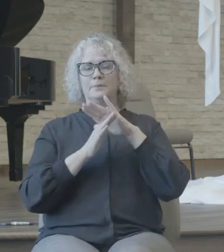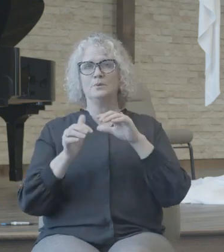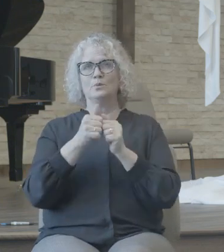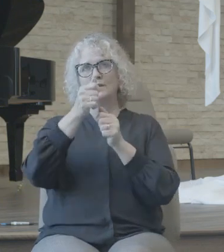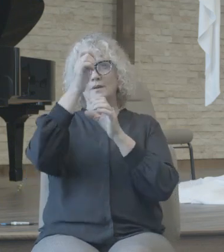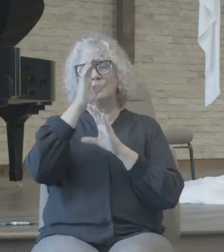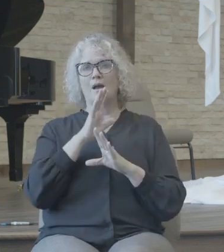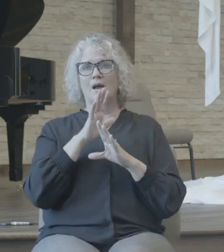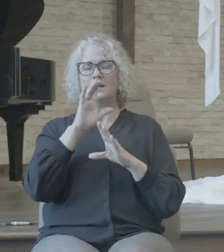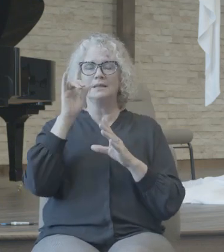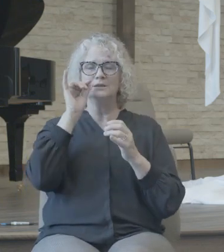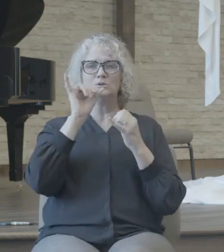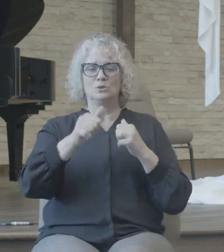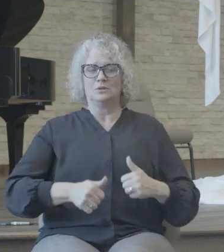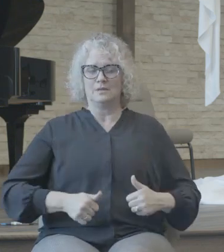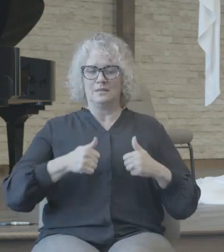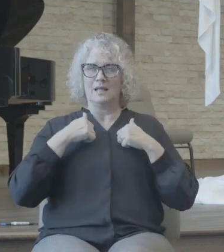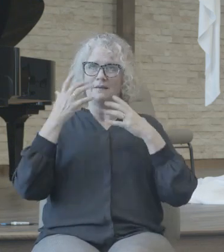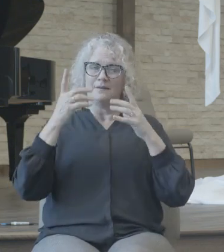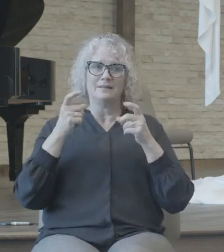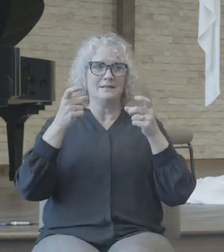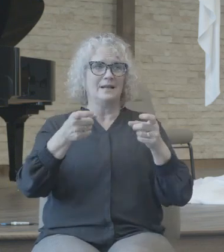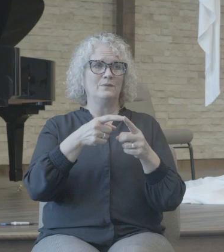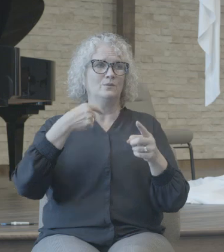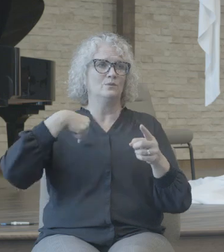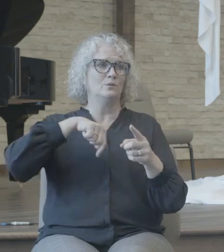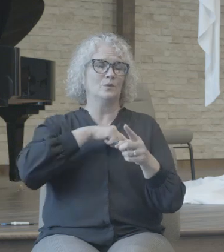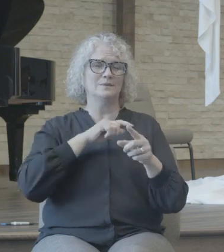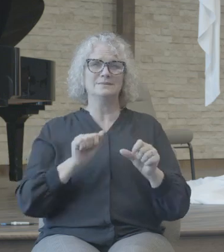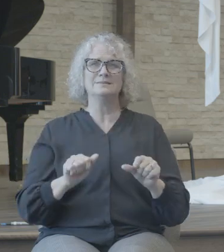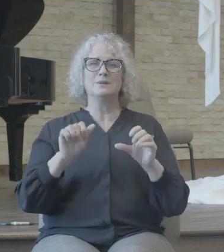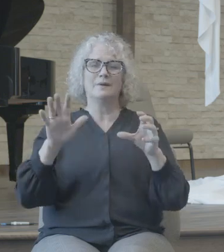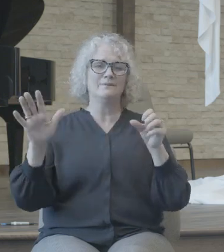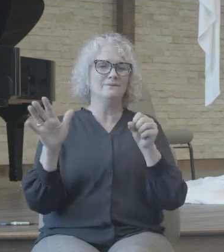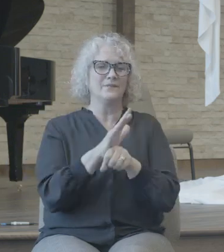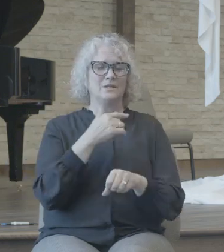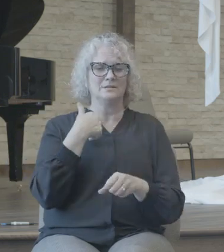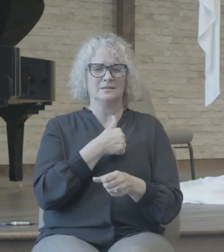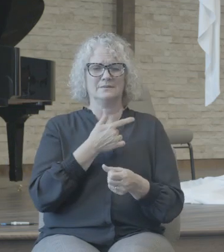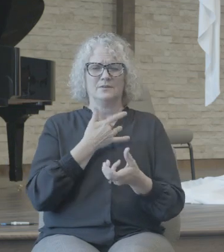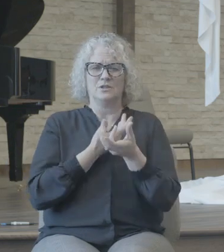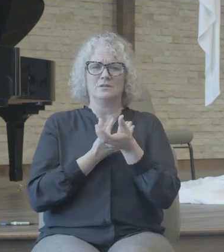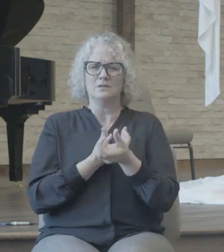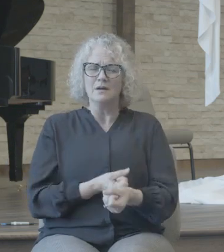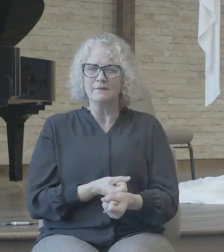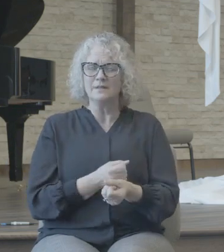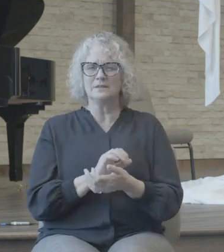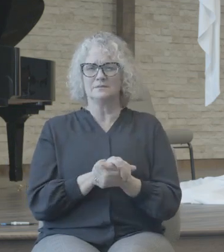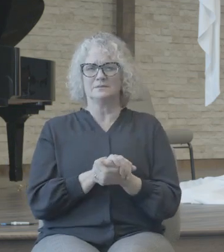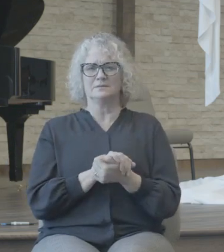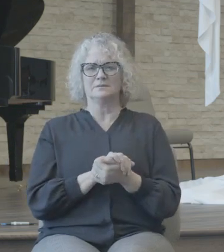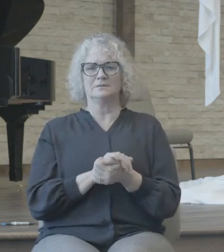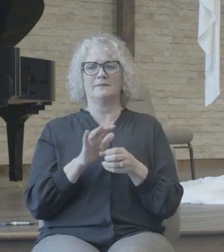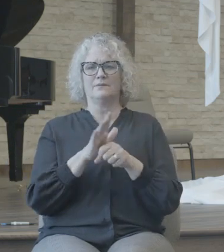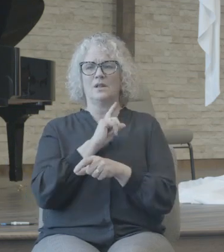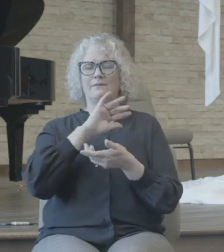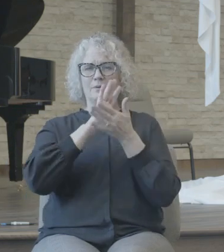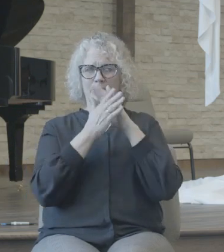and eternal life is ours, a sacrifice that fills us with confidence and with peace.